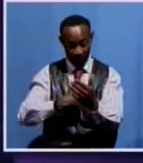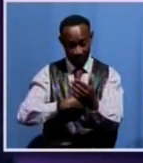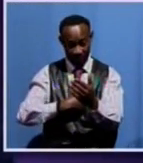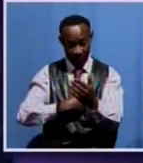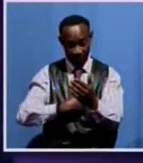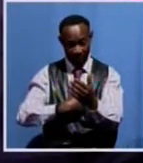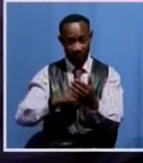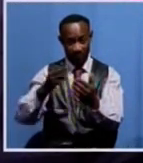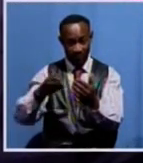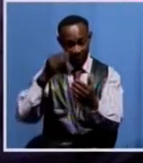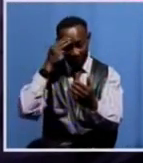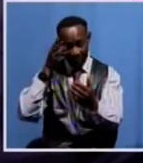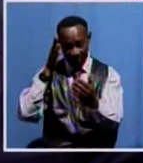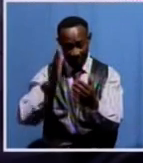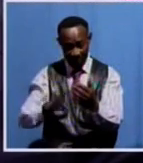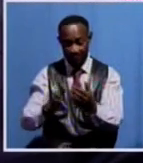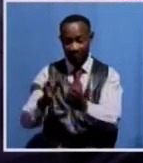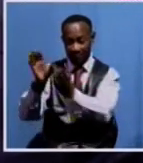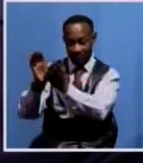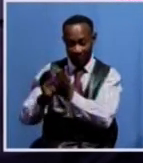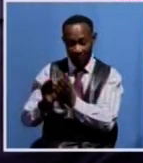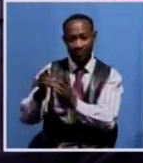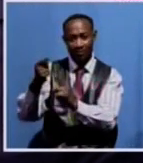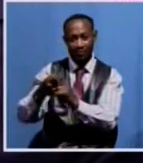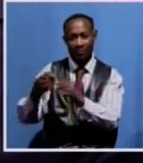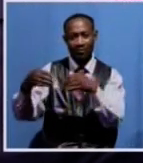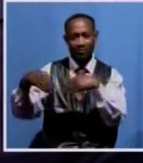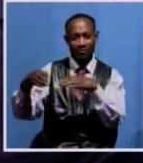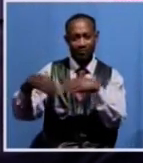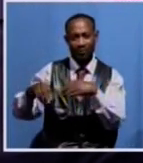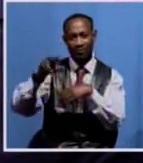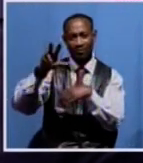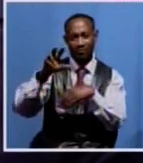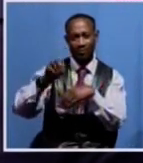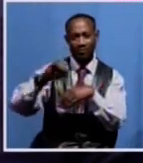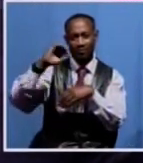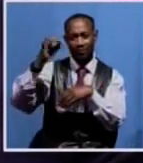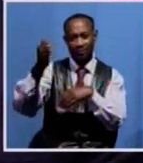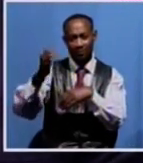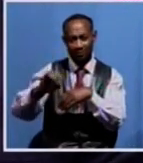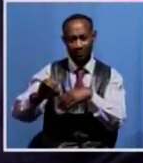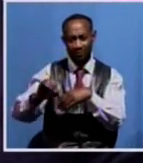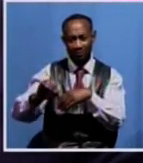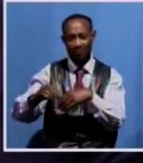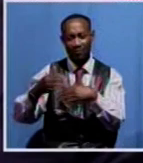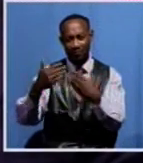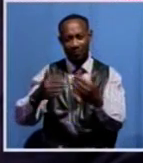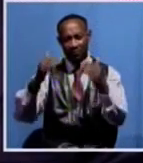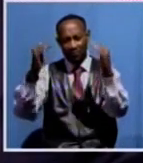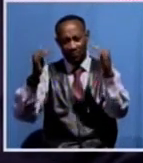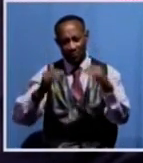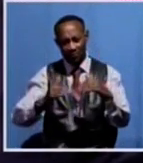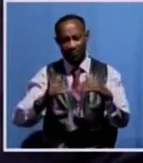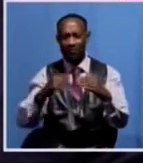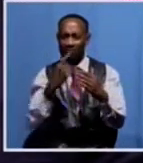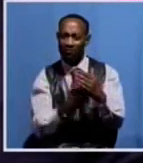if I am borrowing from the market at 30%, what rate do you think the bank will lend